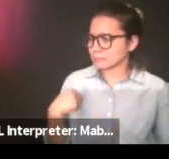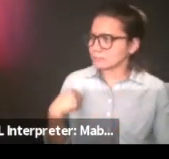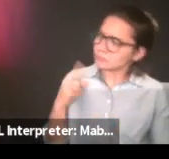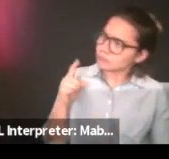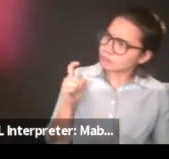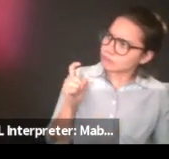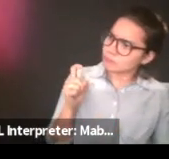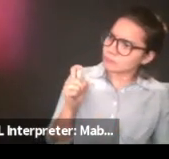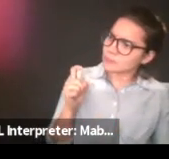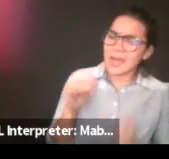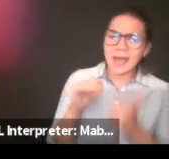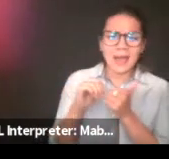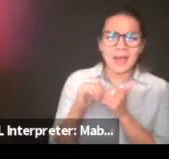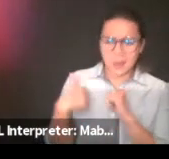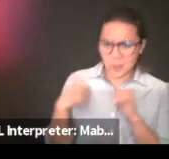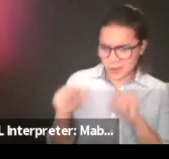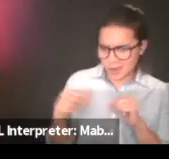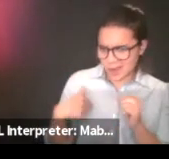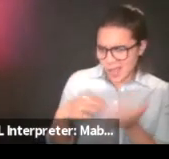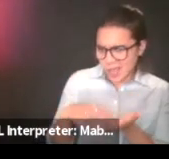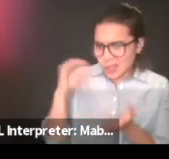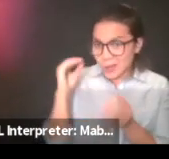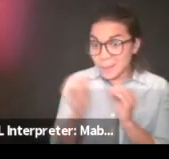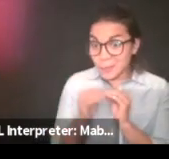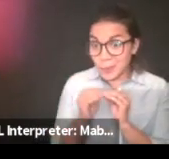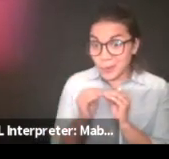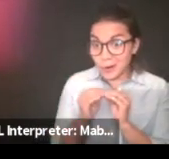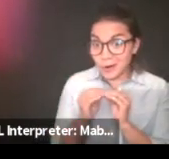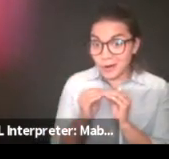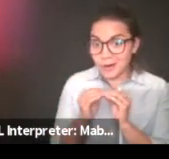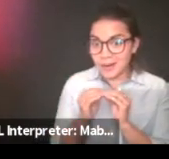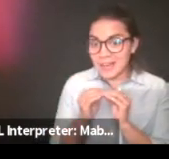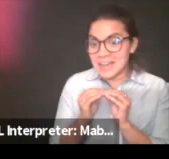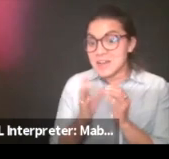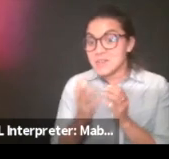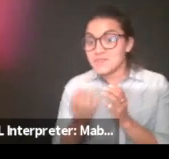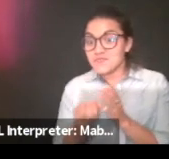learn more while going into your growth zone. So,